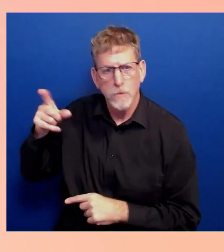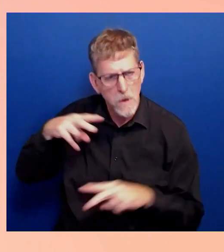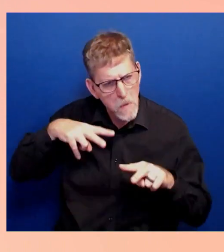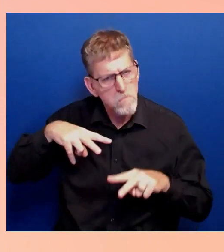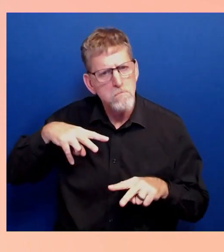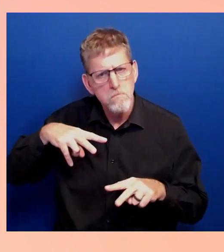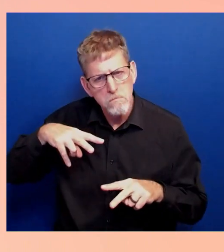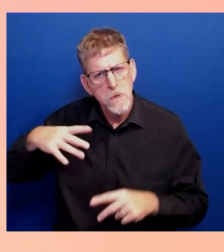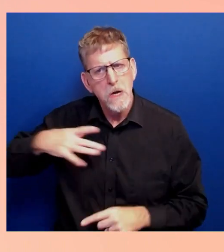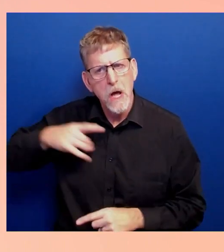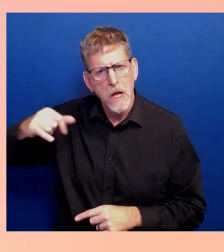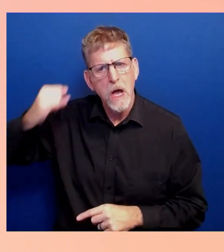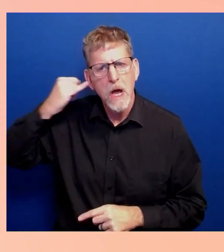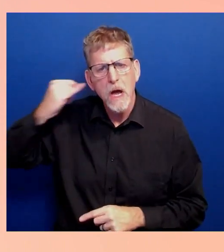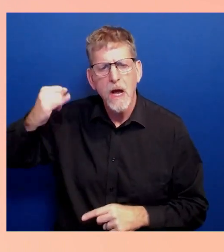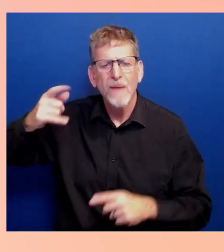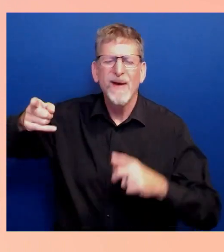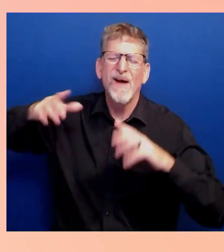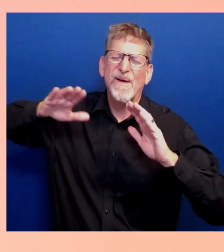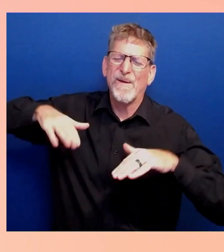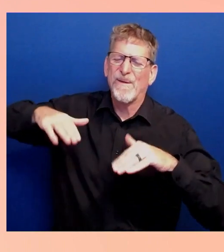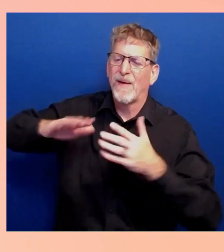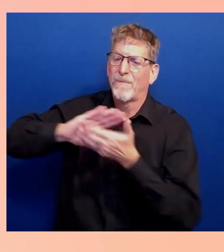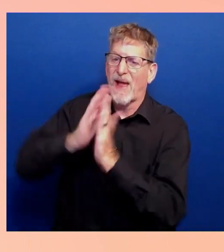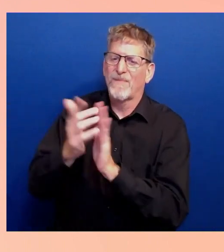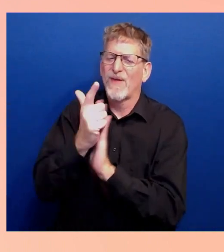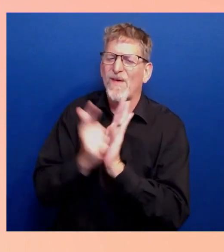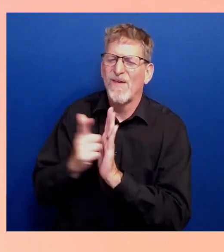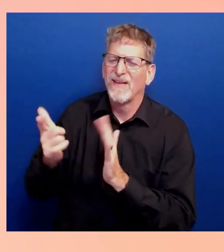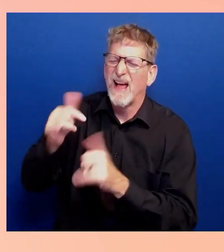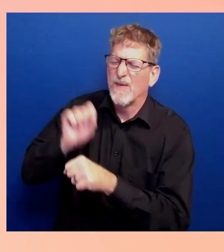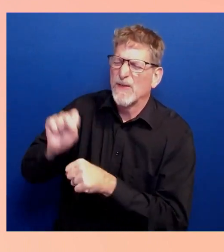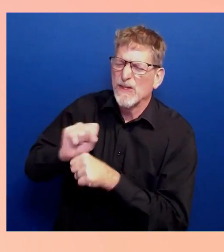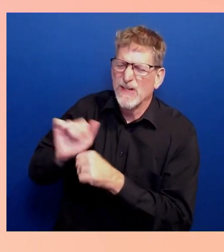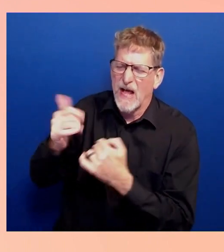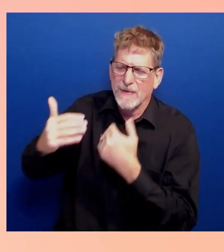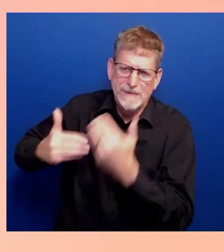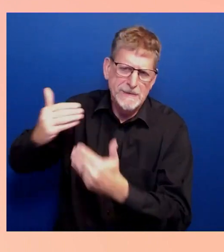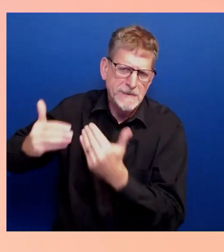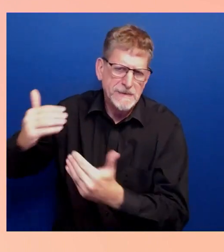now, they instead of creating a new agency, they have